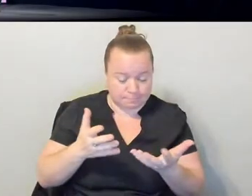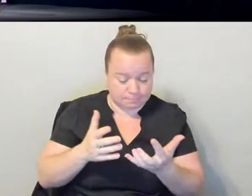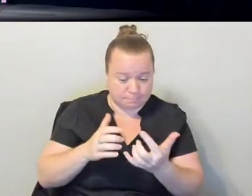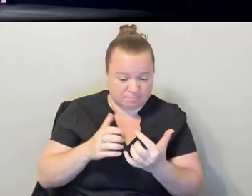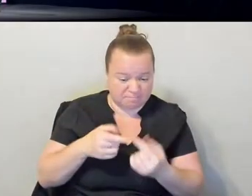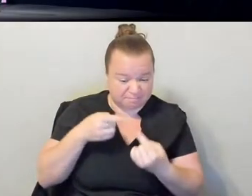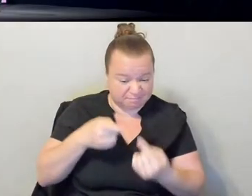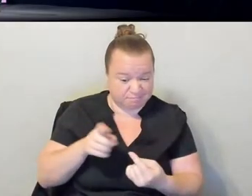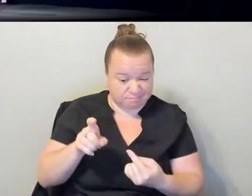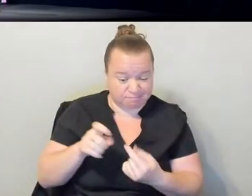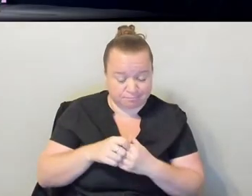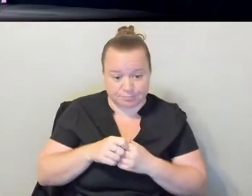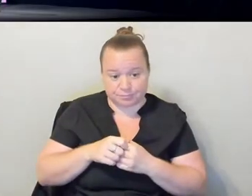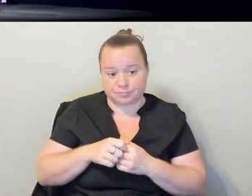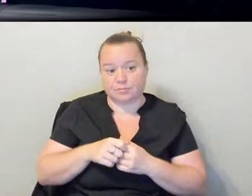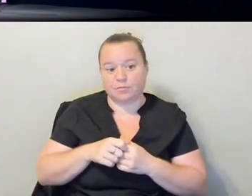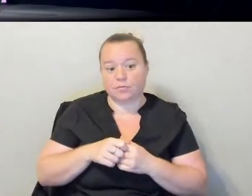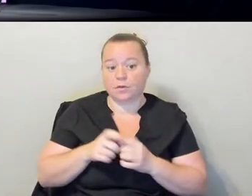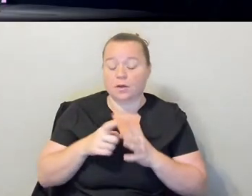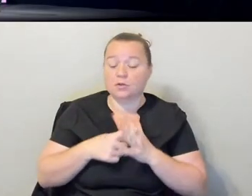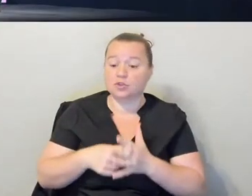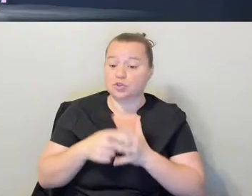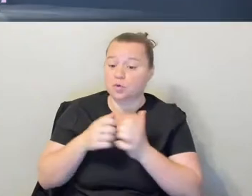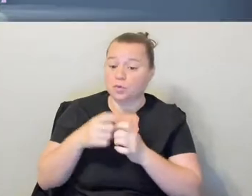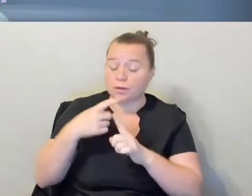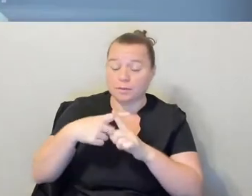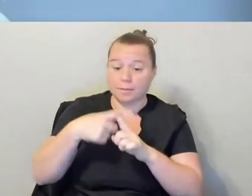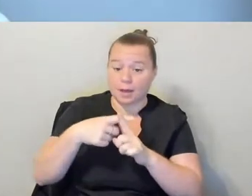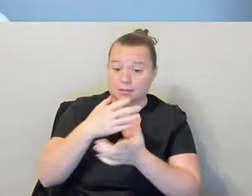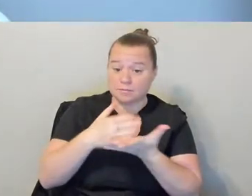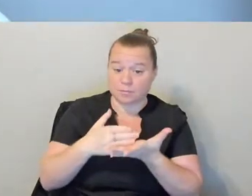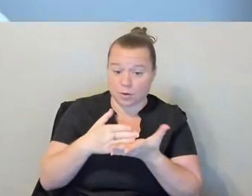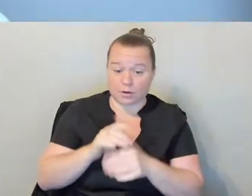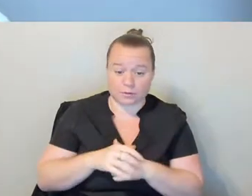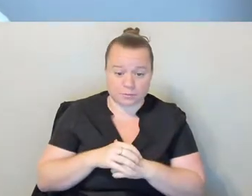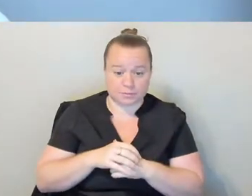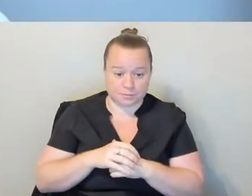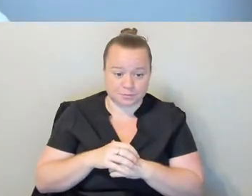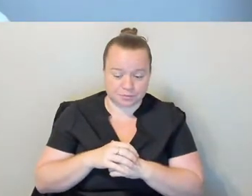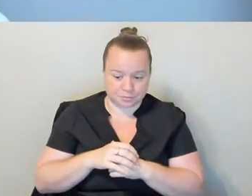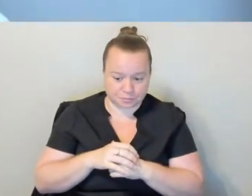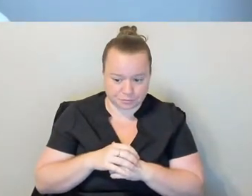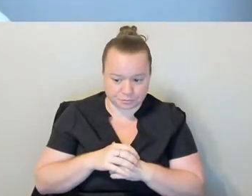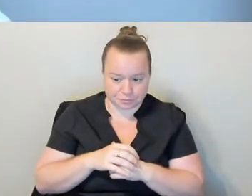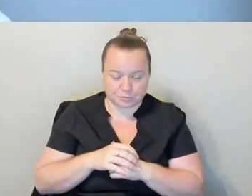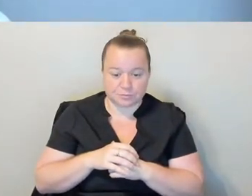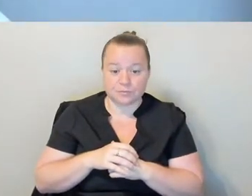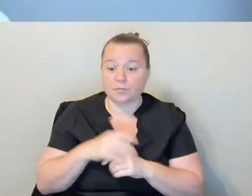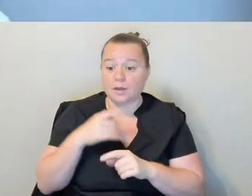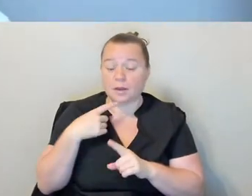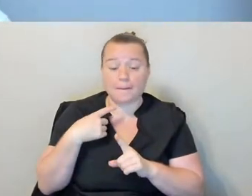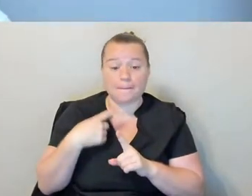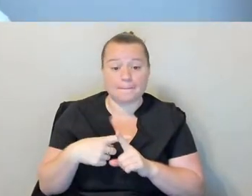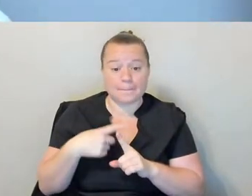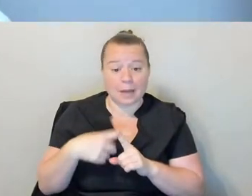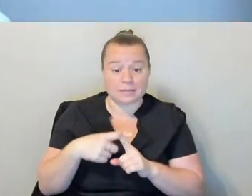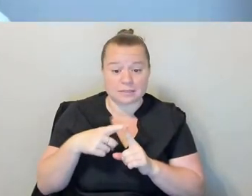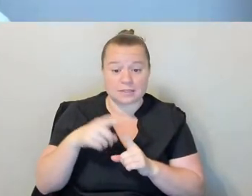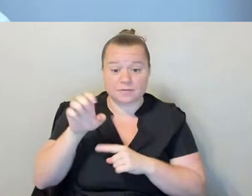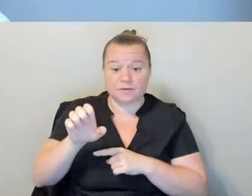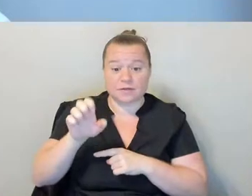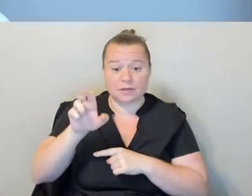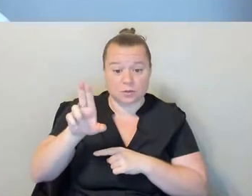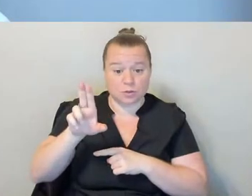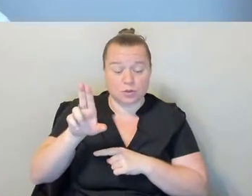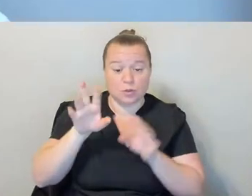Yeah, so let's start with the positive part. So the positive part is then that the European Parliament in the negotiation was very